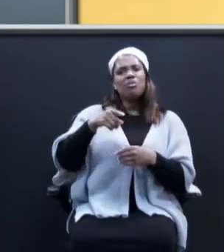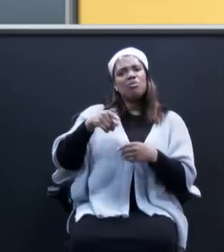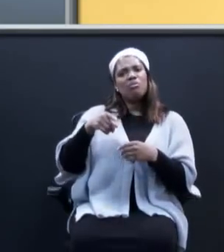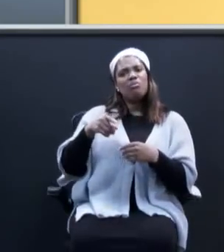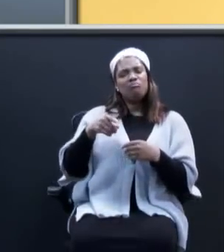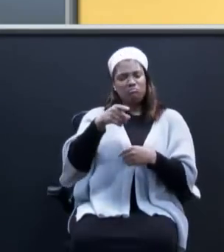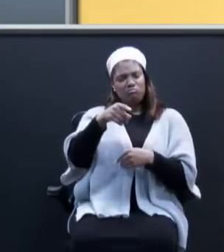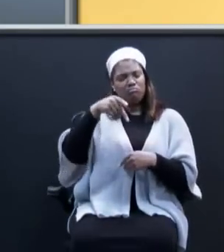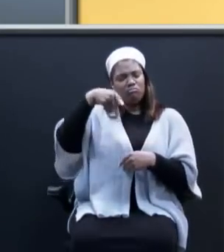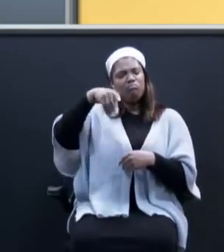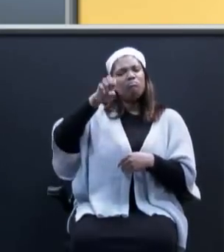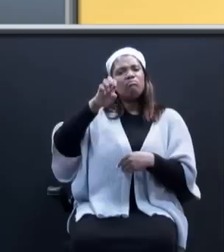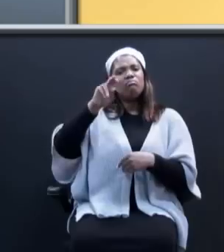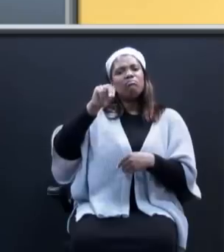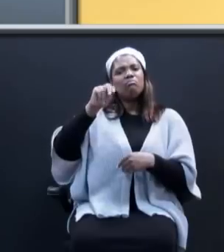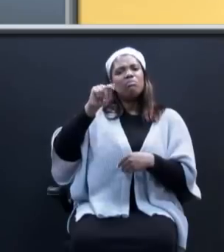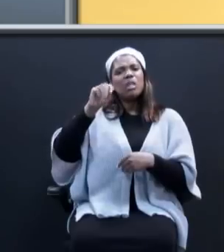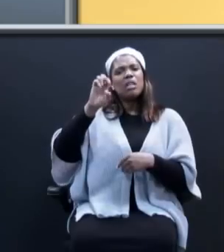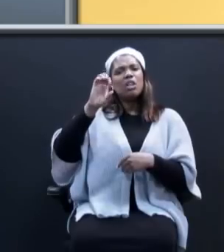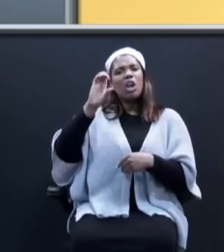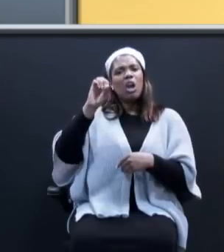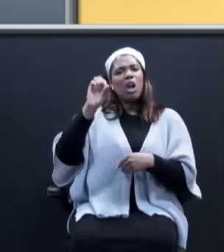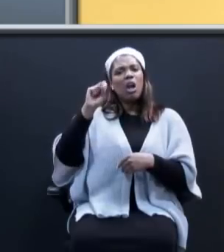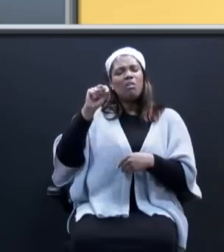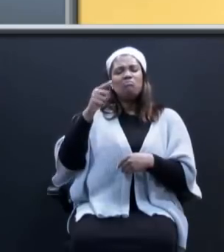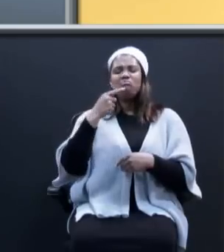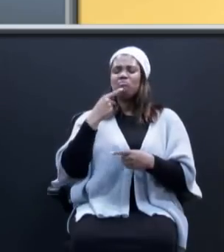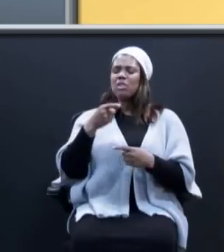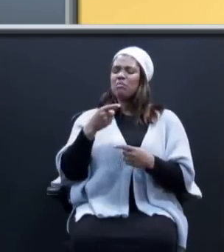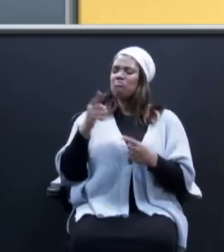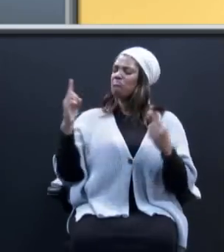Pentecost? What's that?